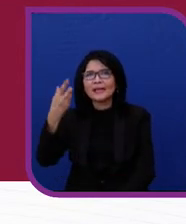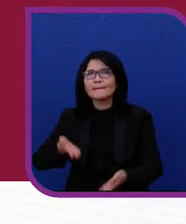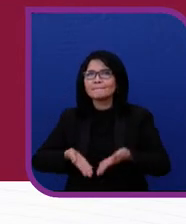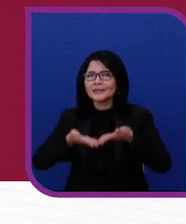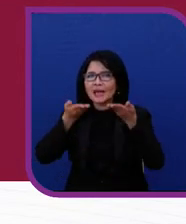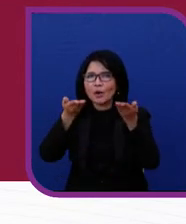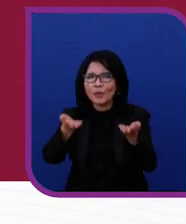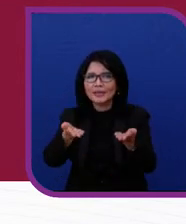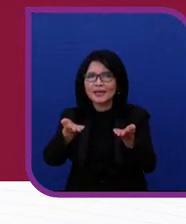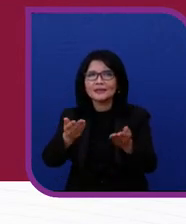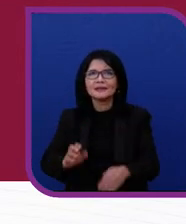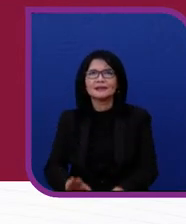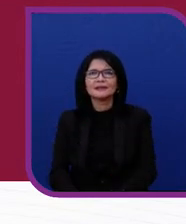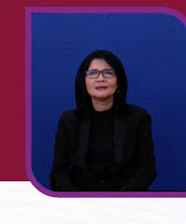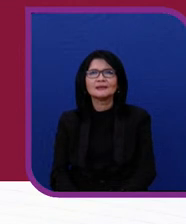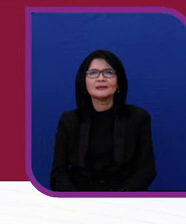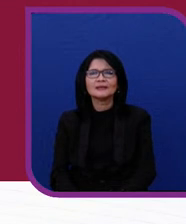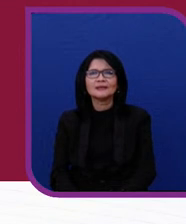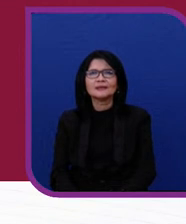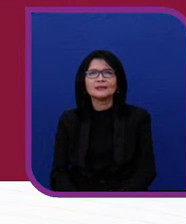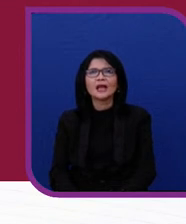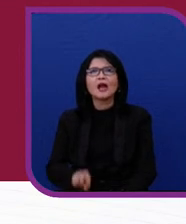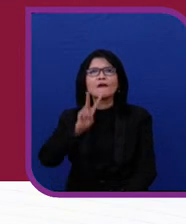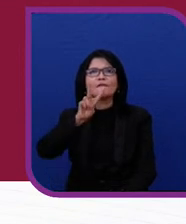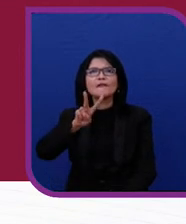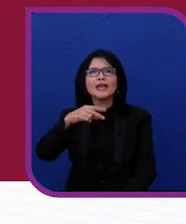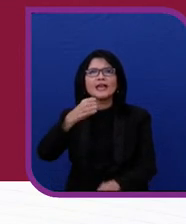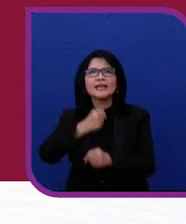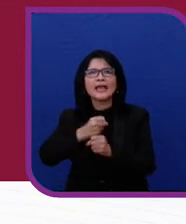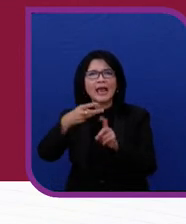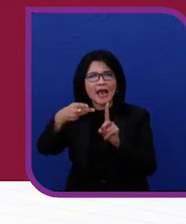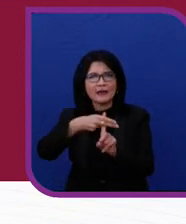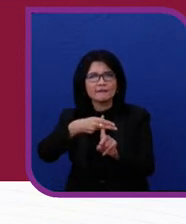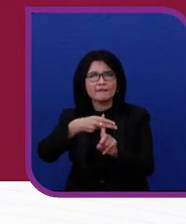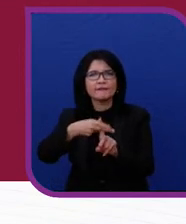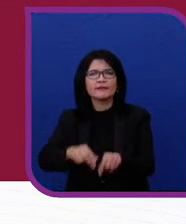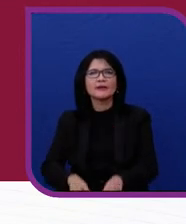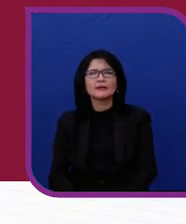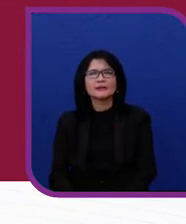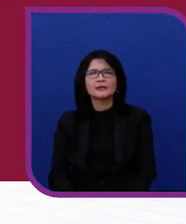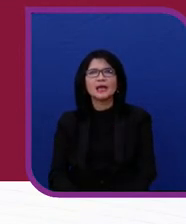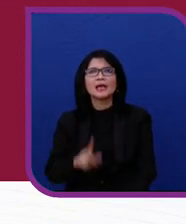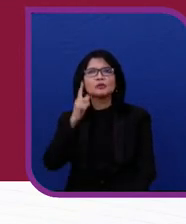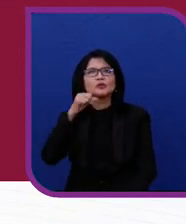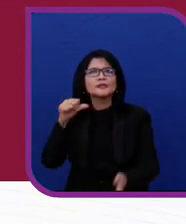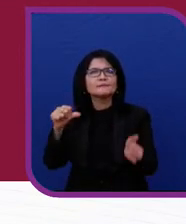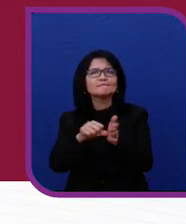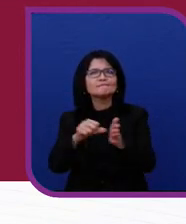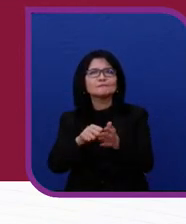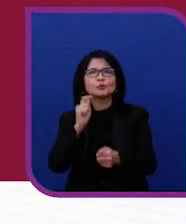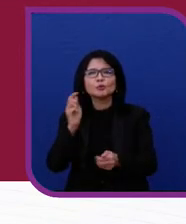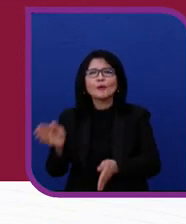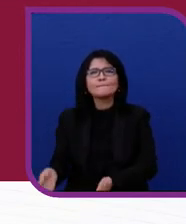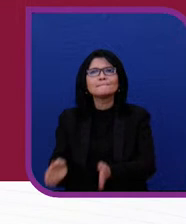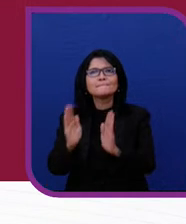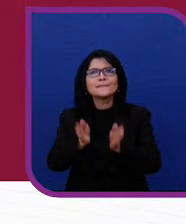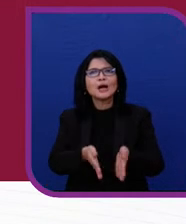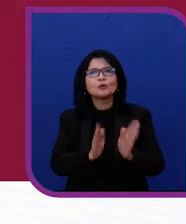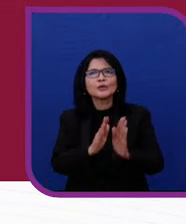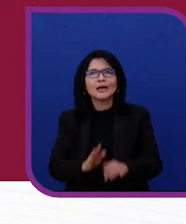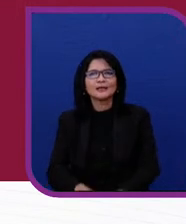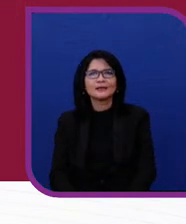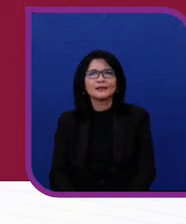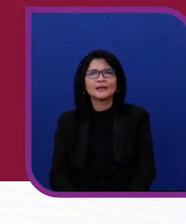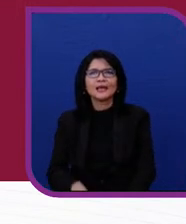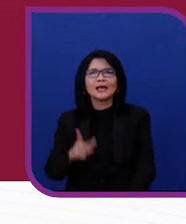vcf bassike disubsidi in construction for example The standard facility so does